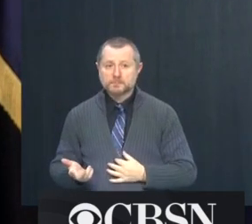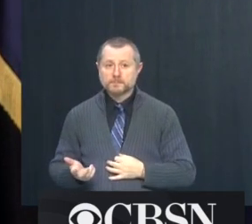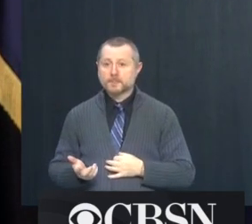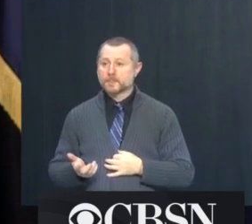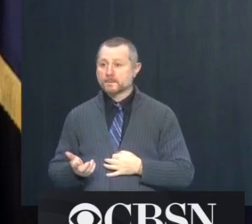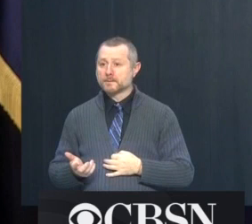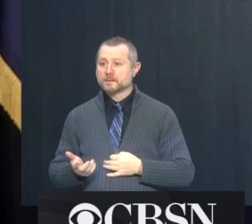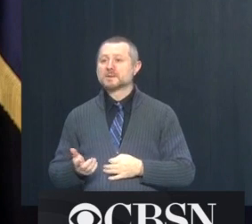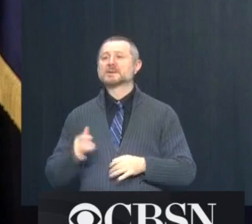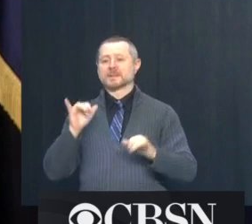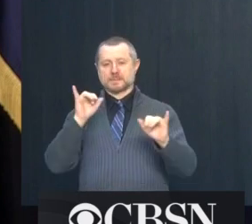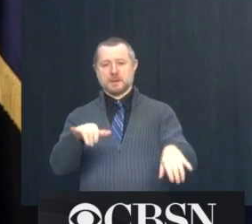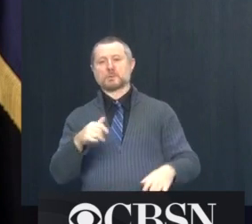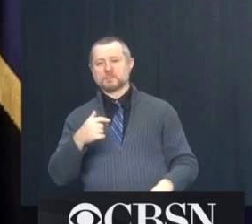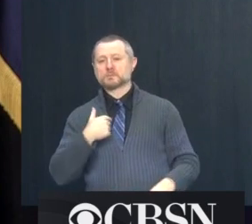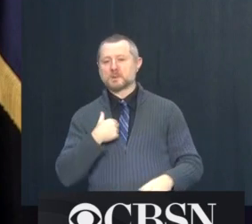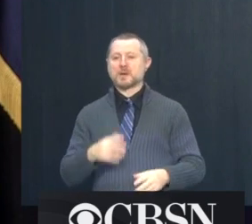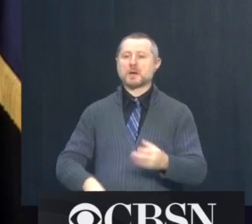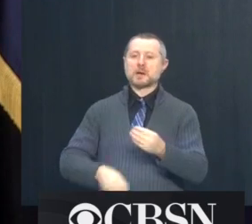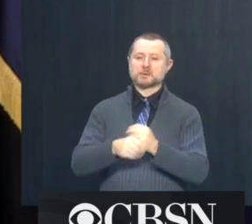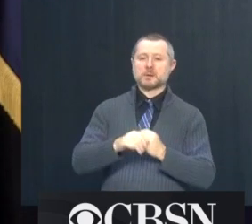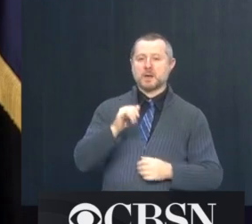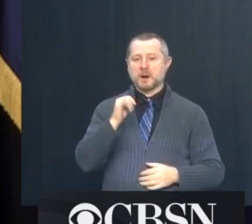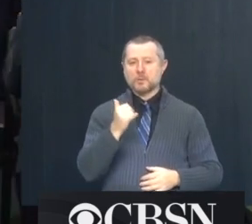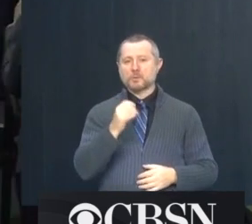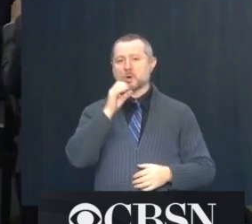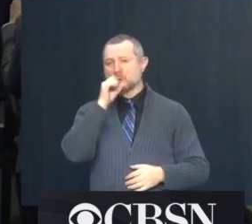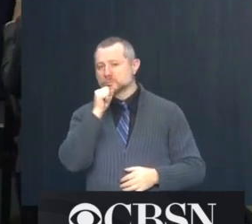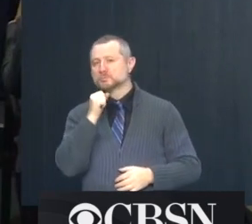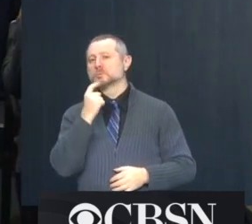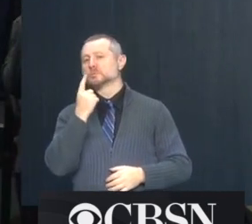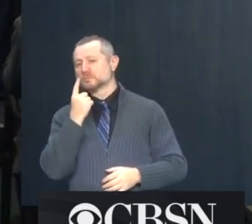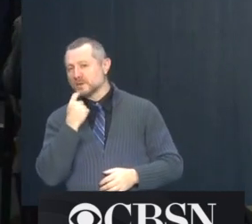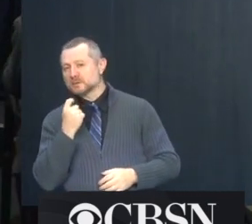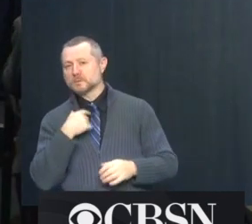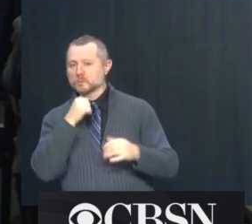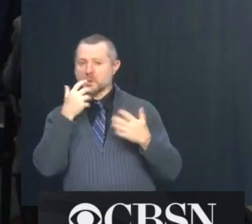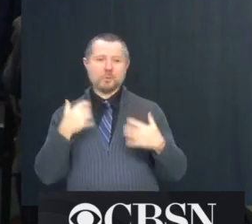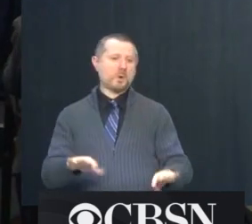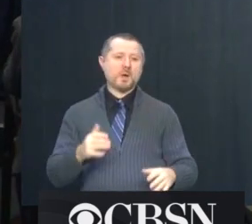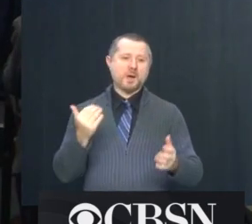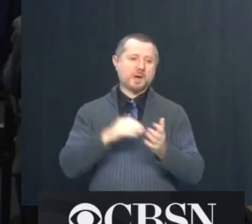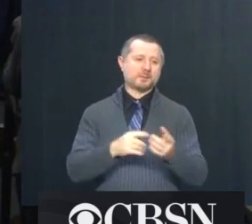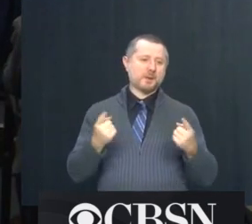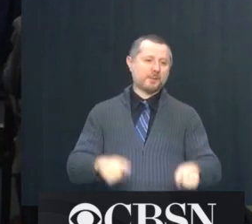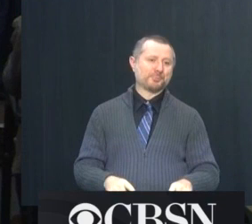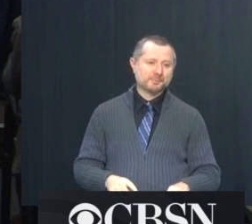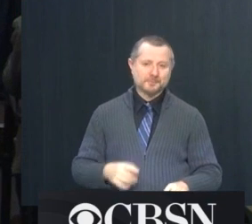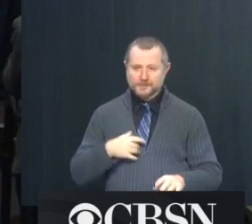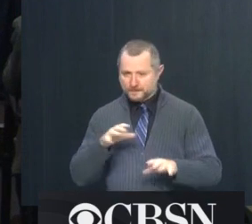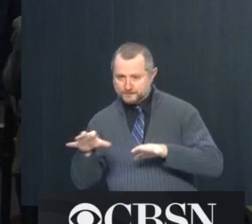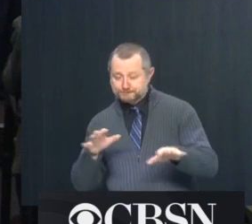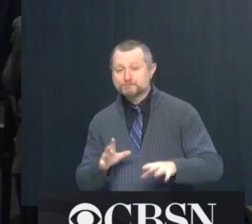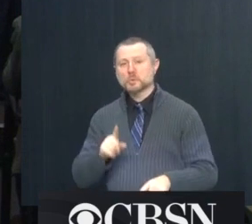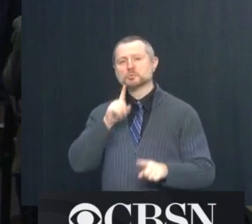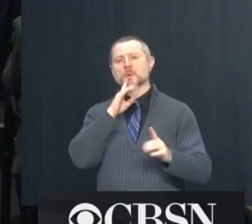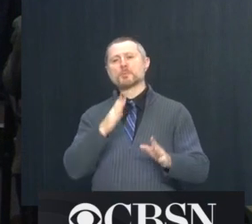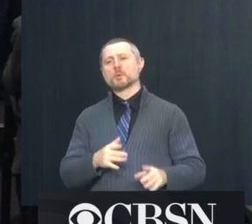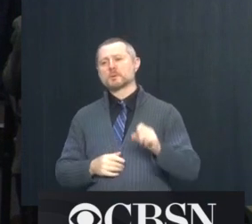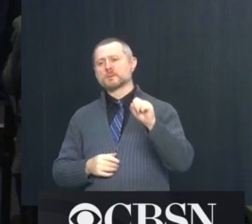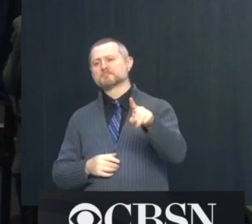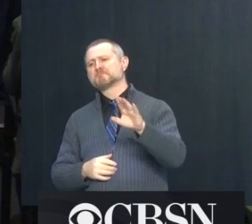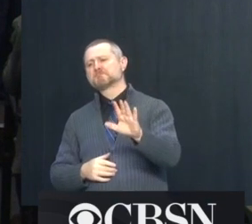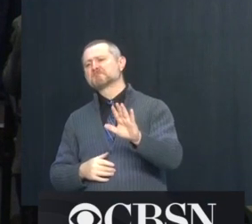That's what we're adding to the yellow and the orange and the red. But regarding load balancing, I mean, how much do you have a situation